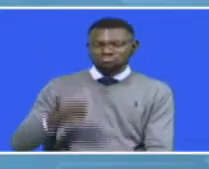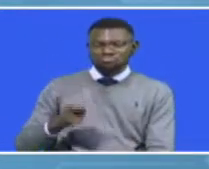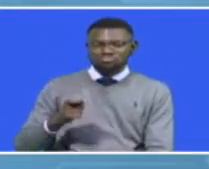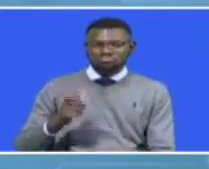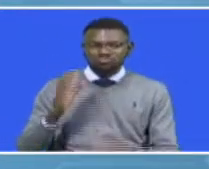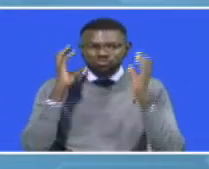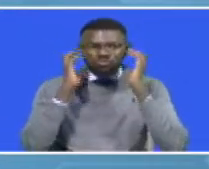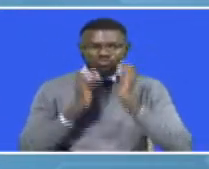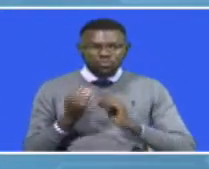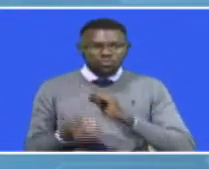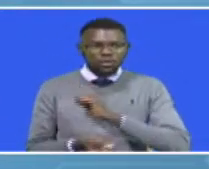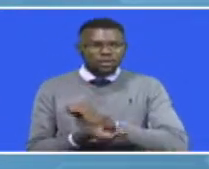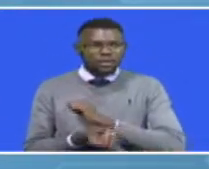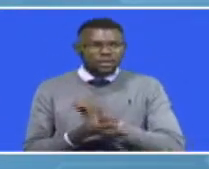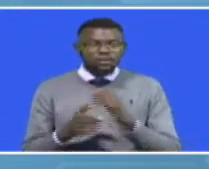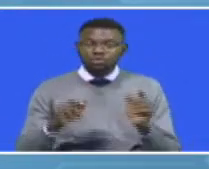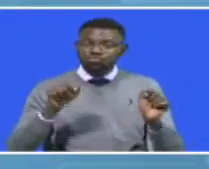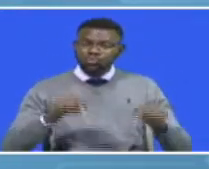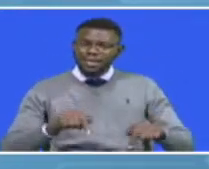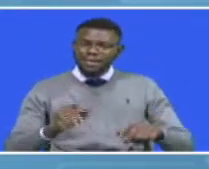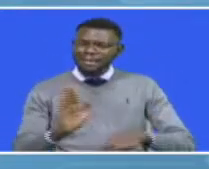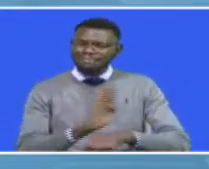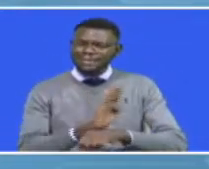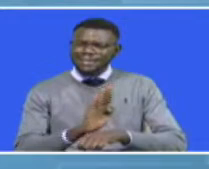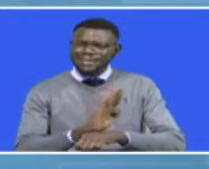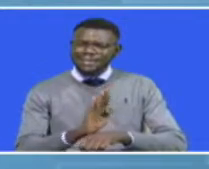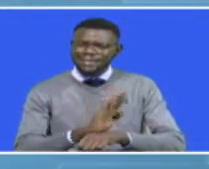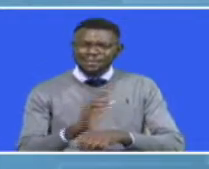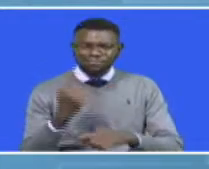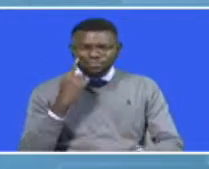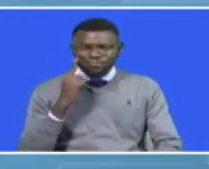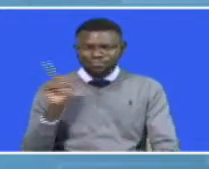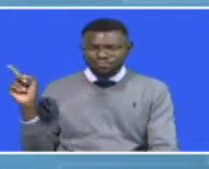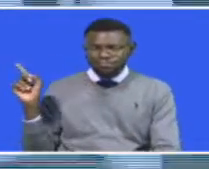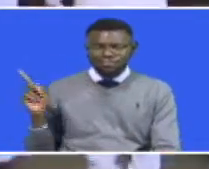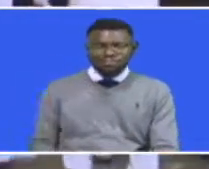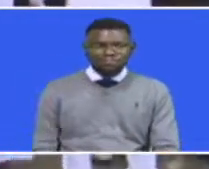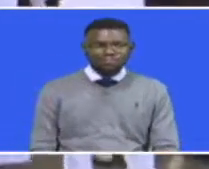Chanji reports on the busy day that was witnessed in Shanzu.